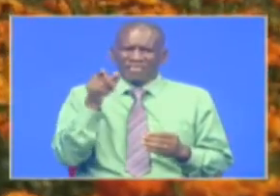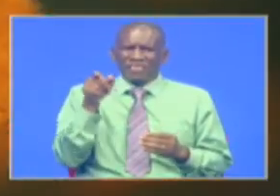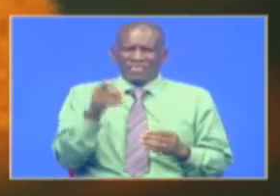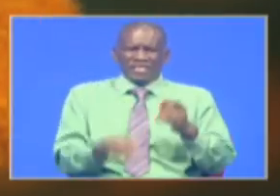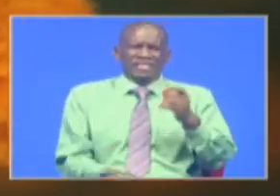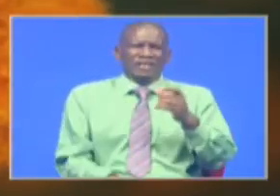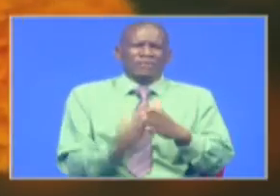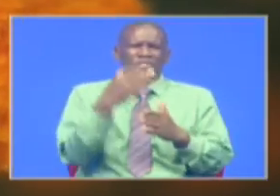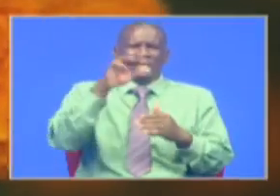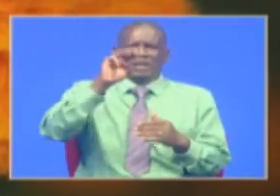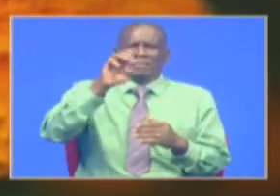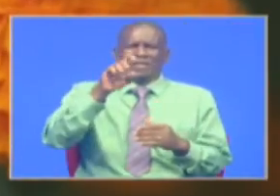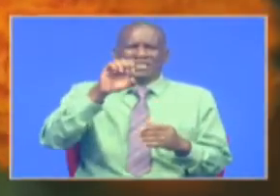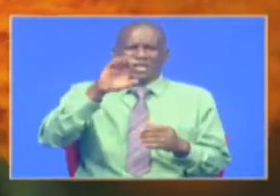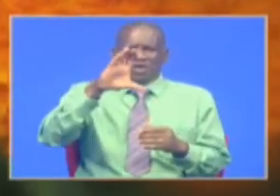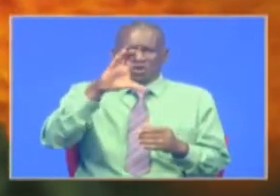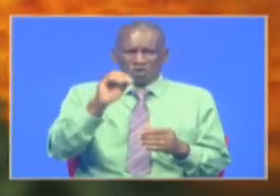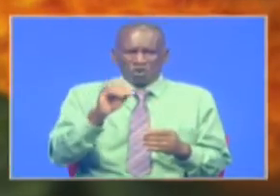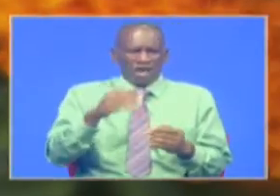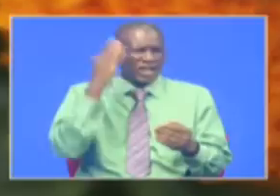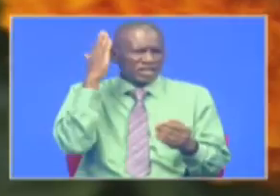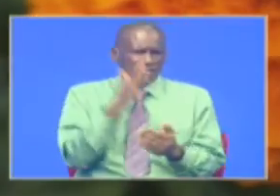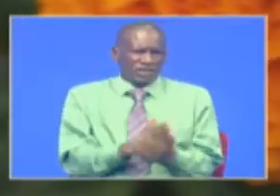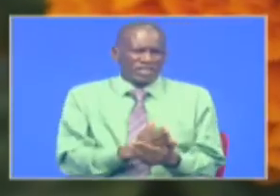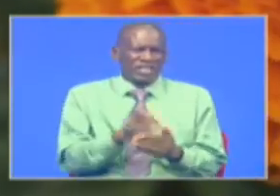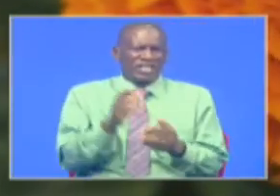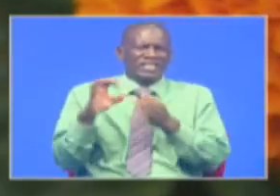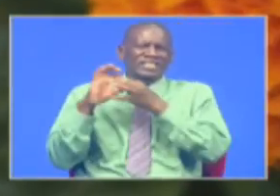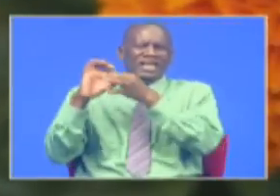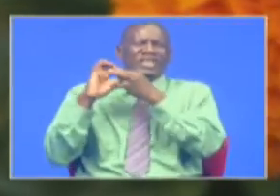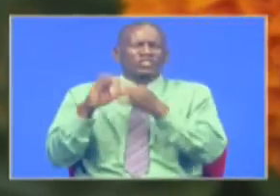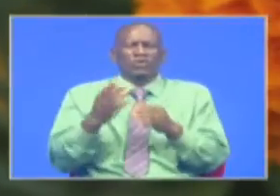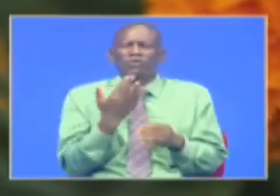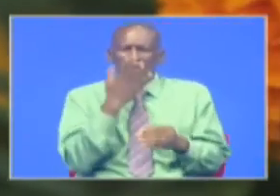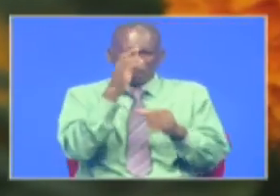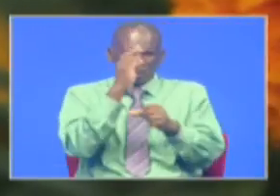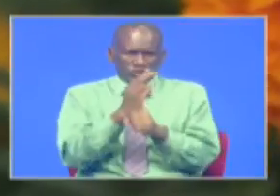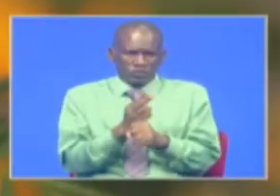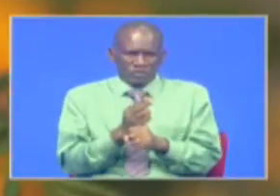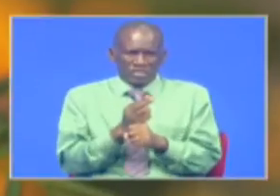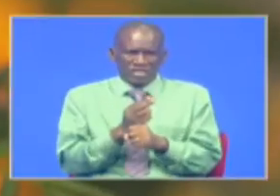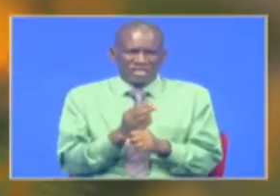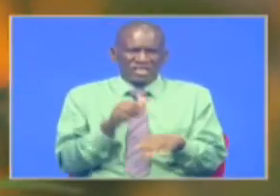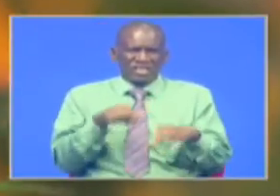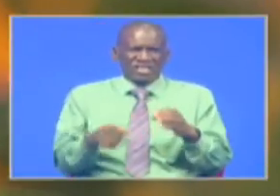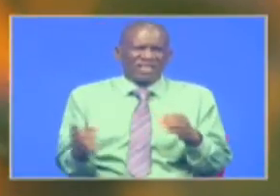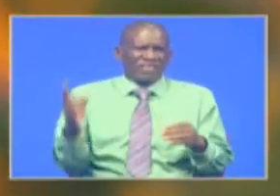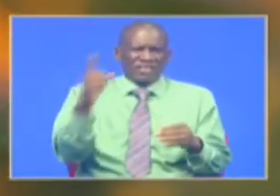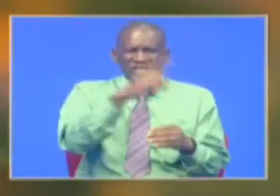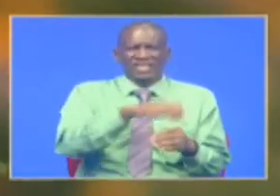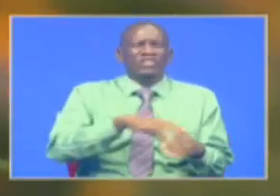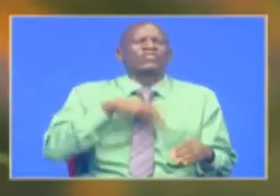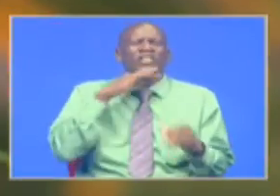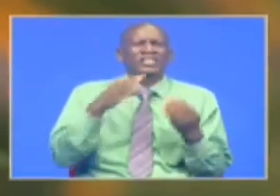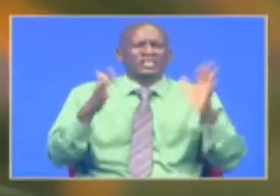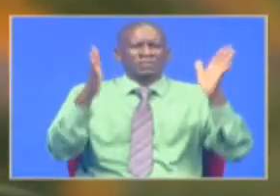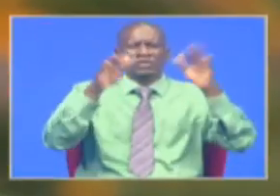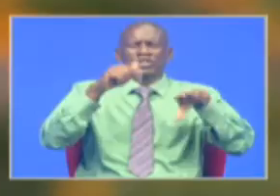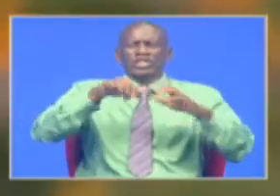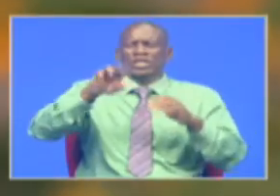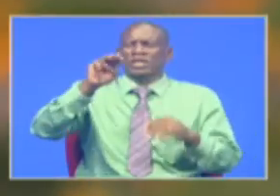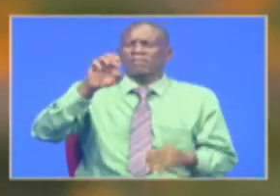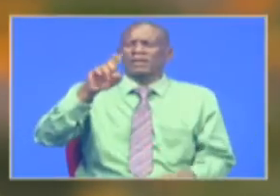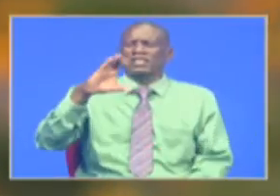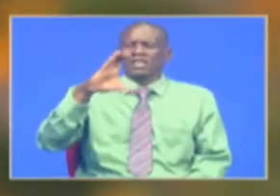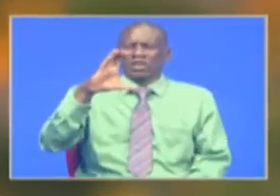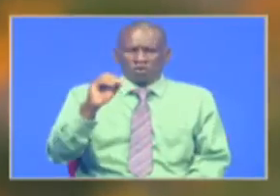in Mexico, and it is in fact a traditional flower used in the Day of the Dead celebrations in Mexico. Well,